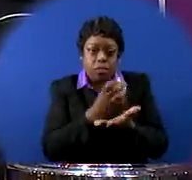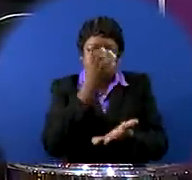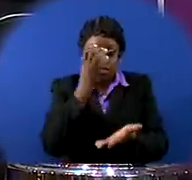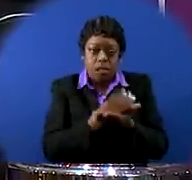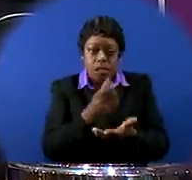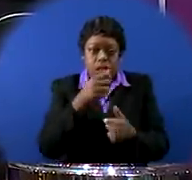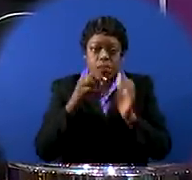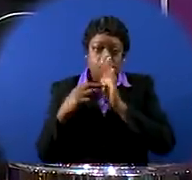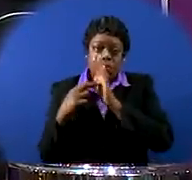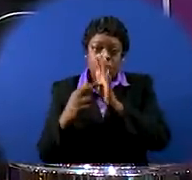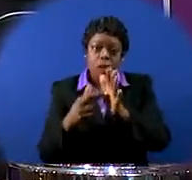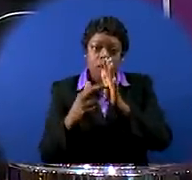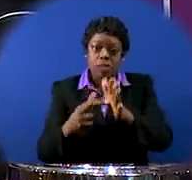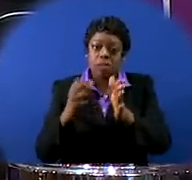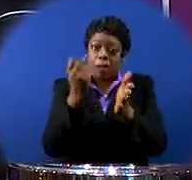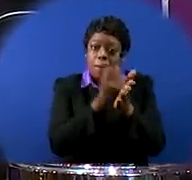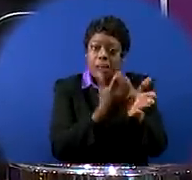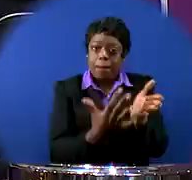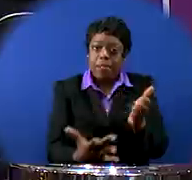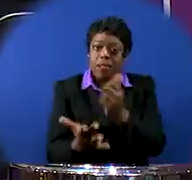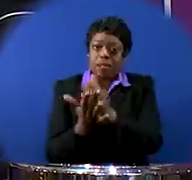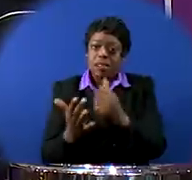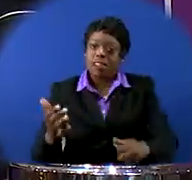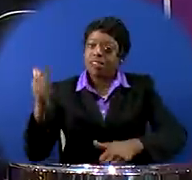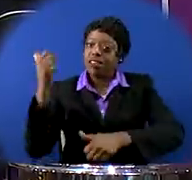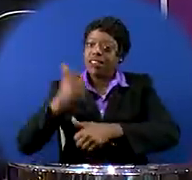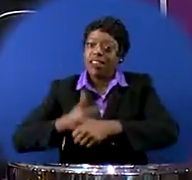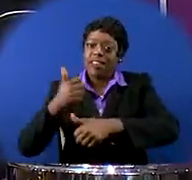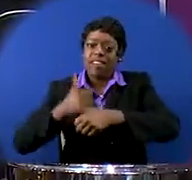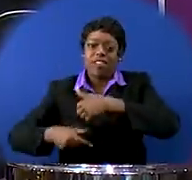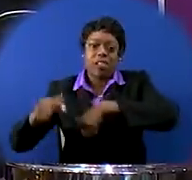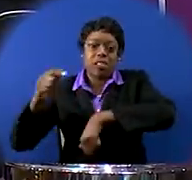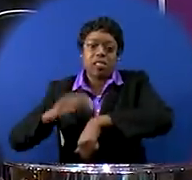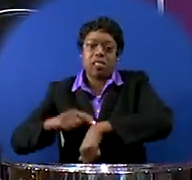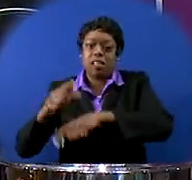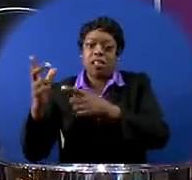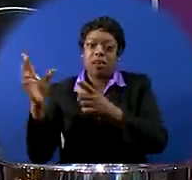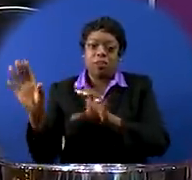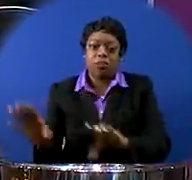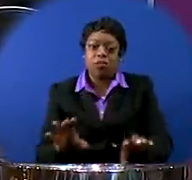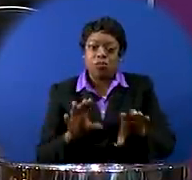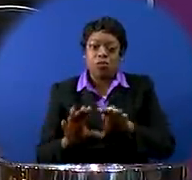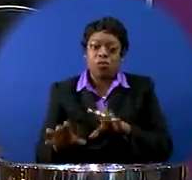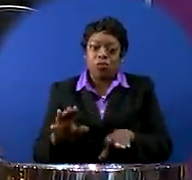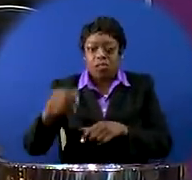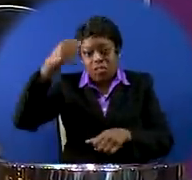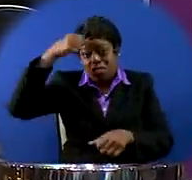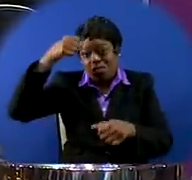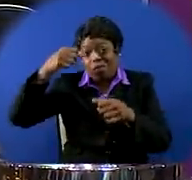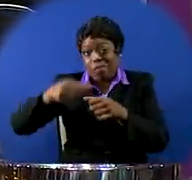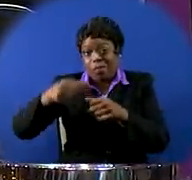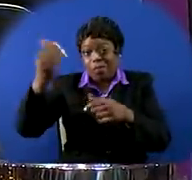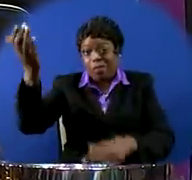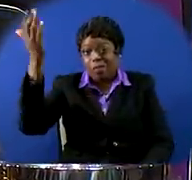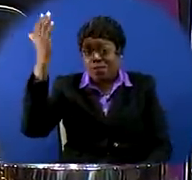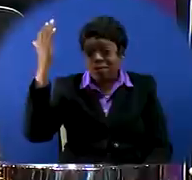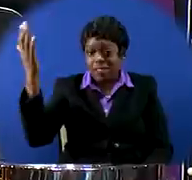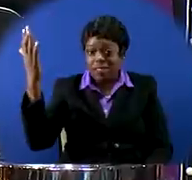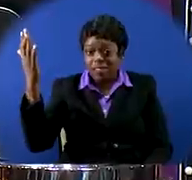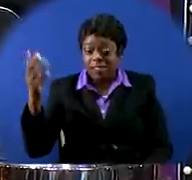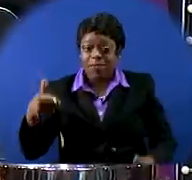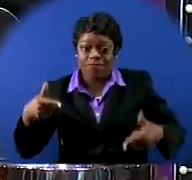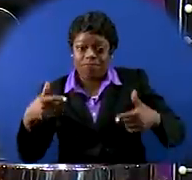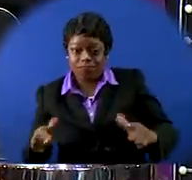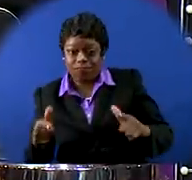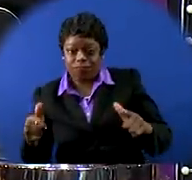every time you do this, you do so in remembrance of me. Let's bow our heads as we